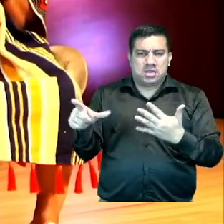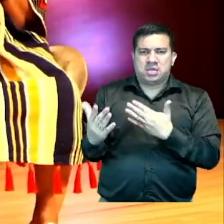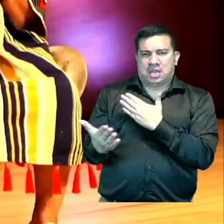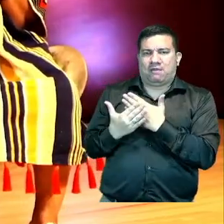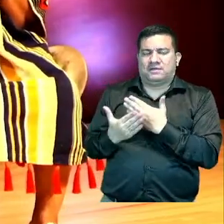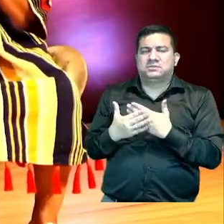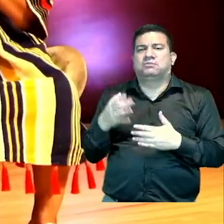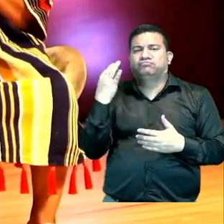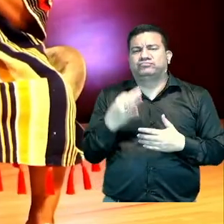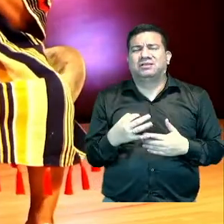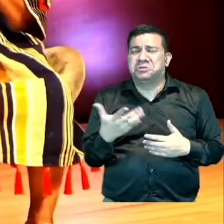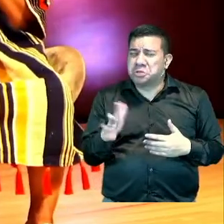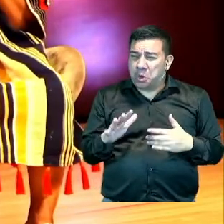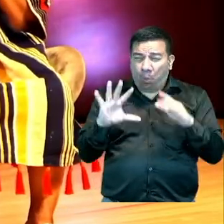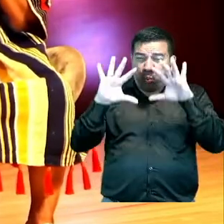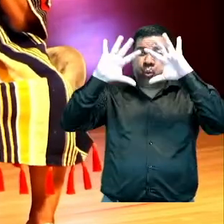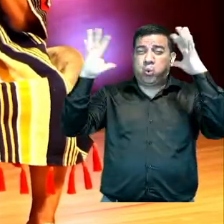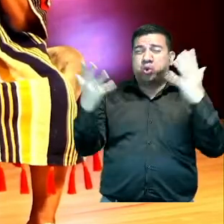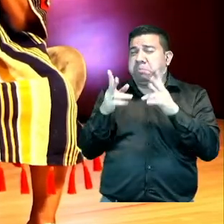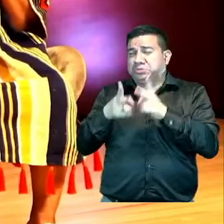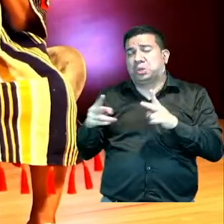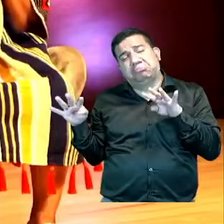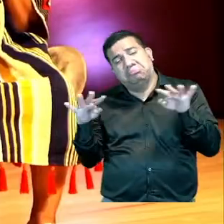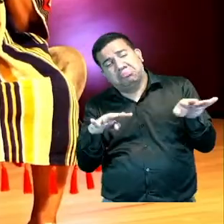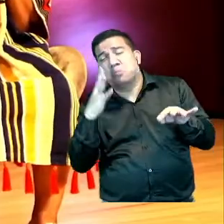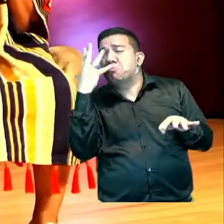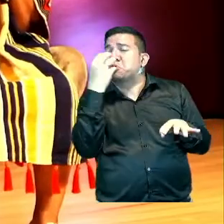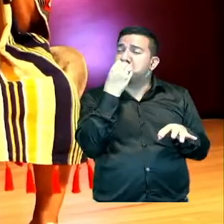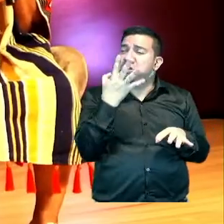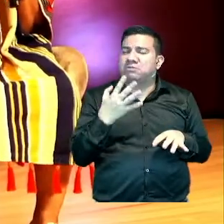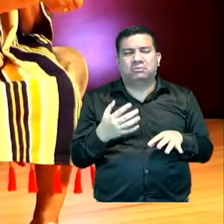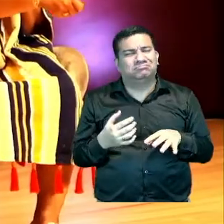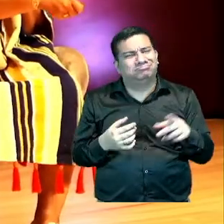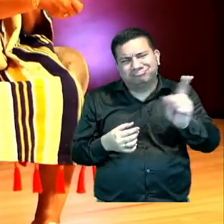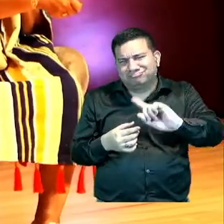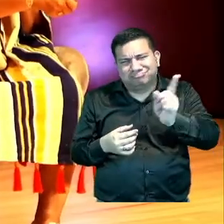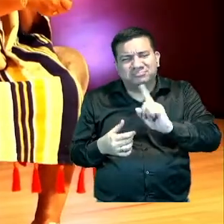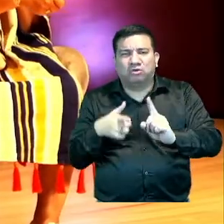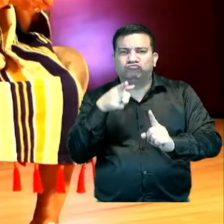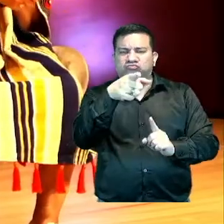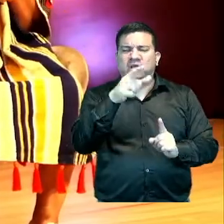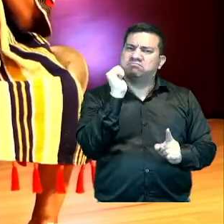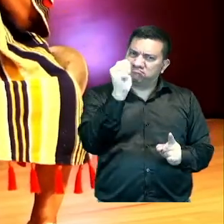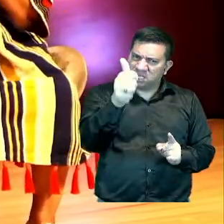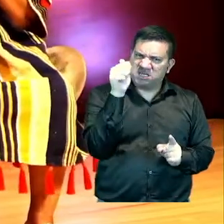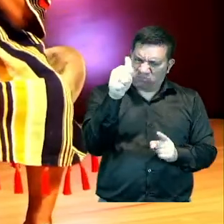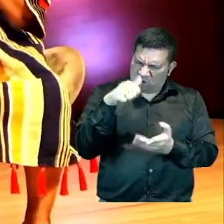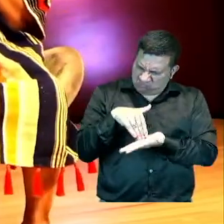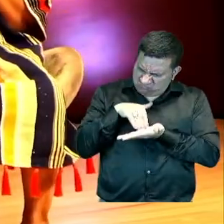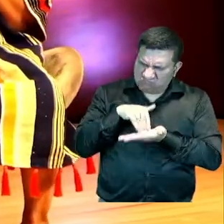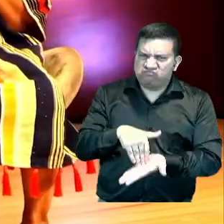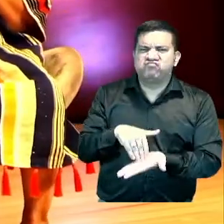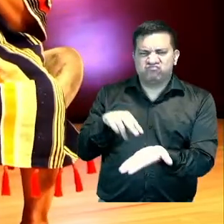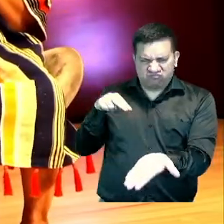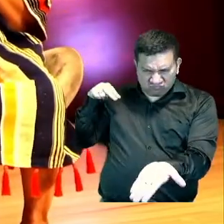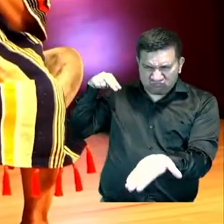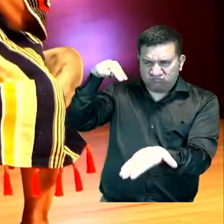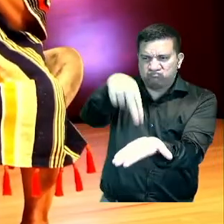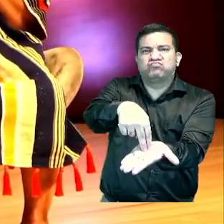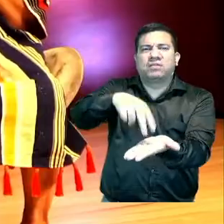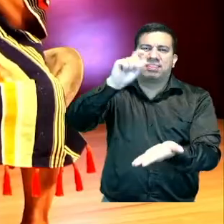So you have to stand and occupy your own space. So today, that is